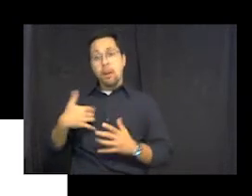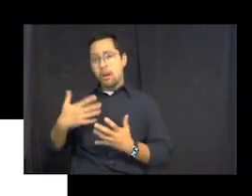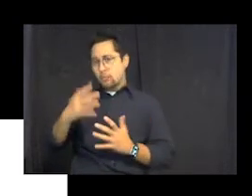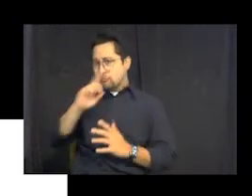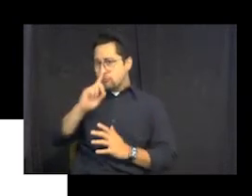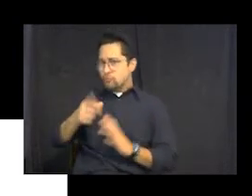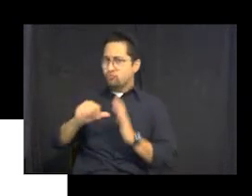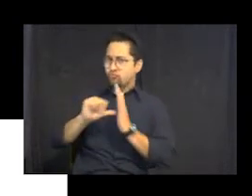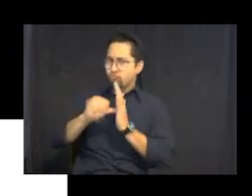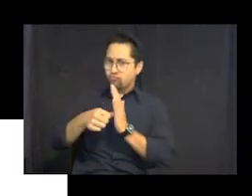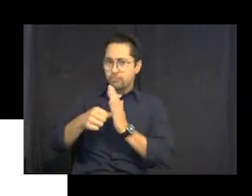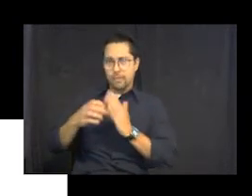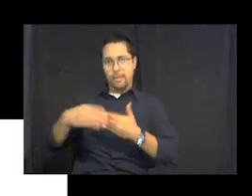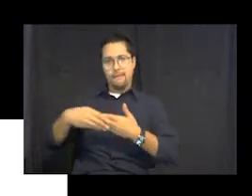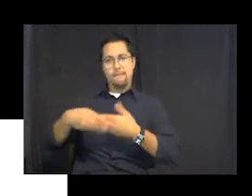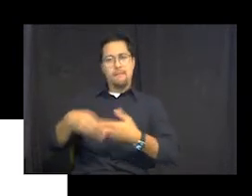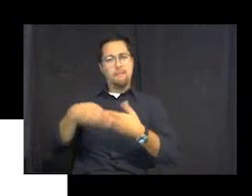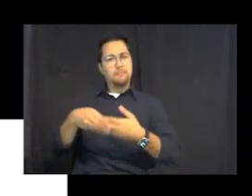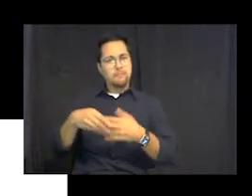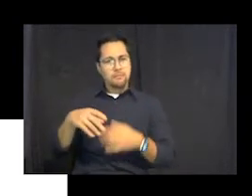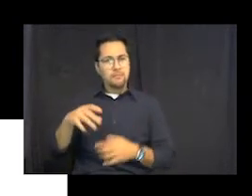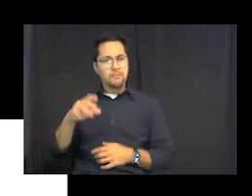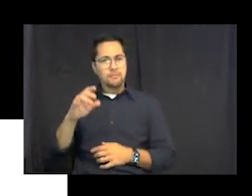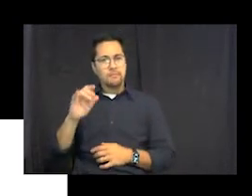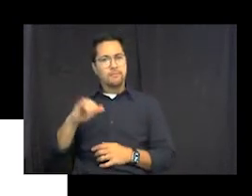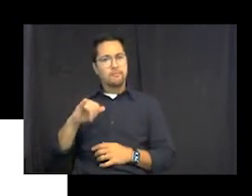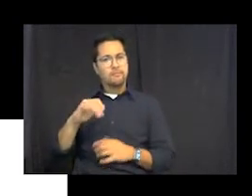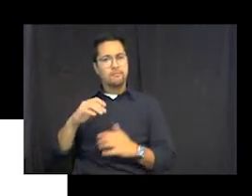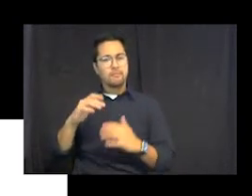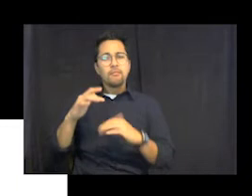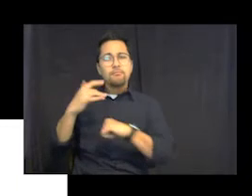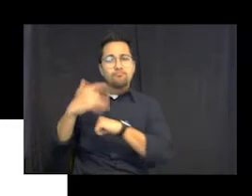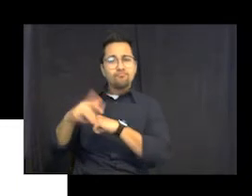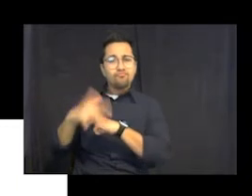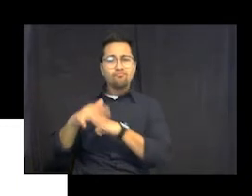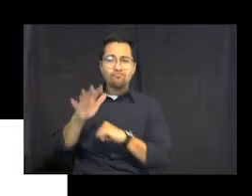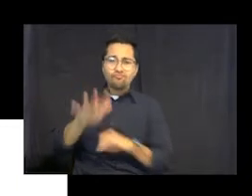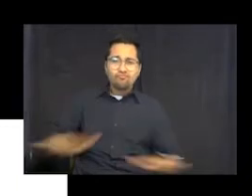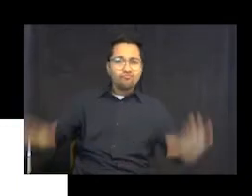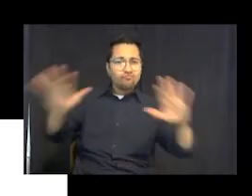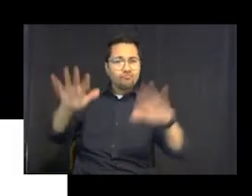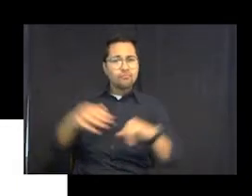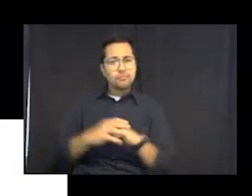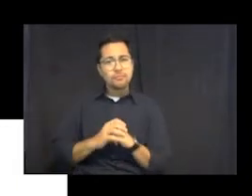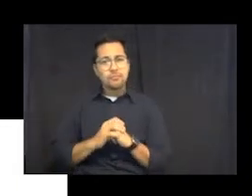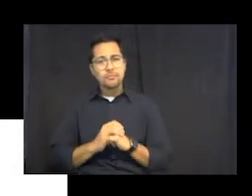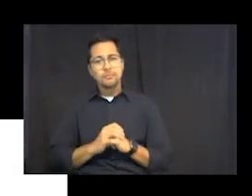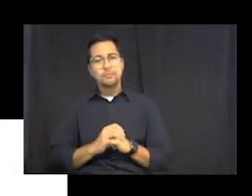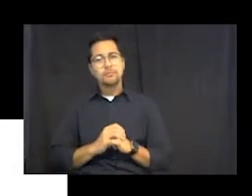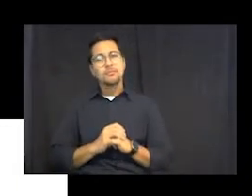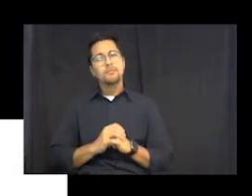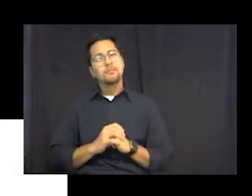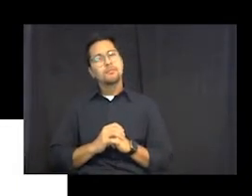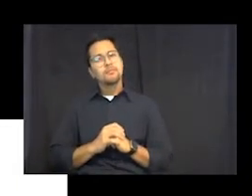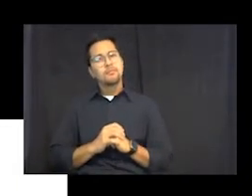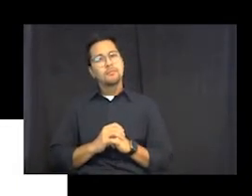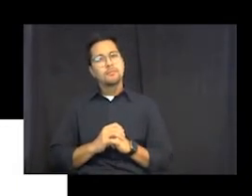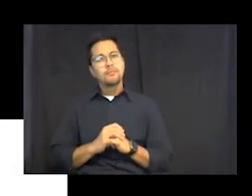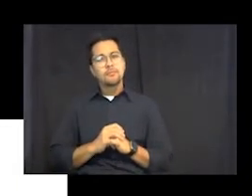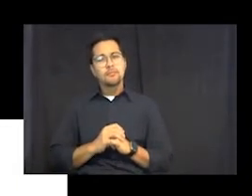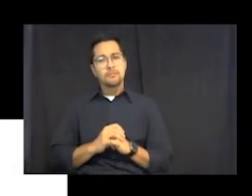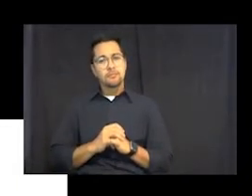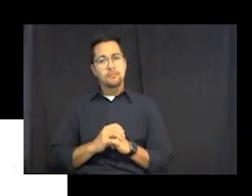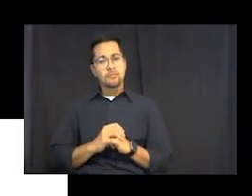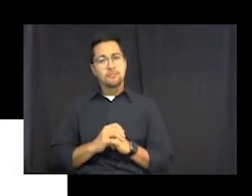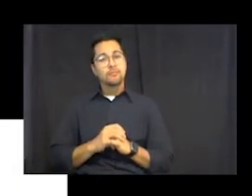emphasize the flexibility that's available. And I wanted to, before each person